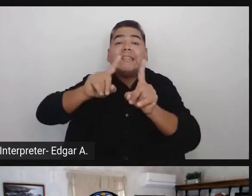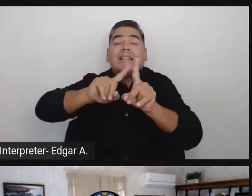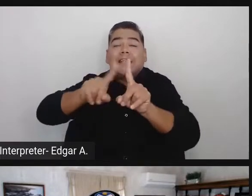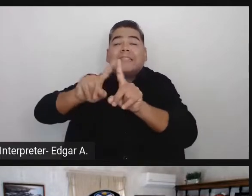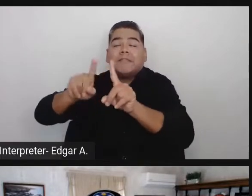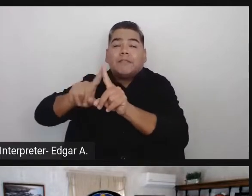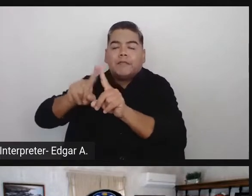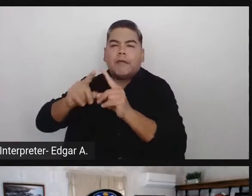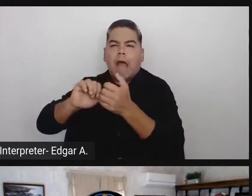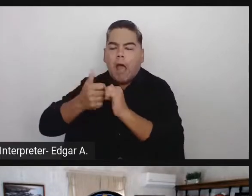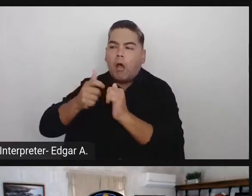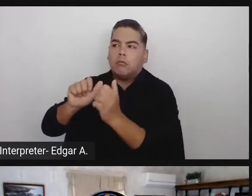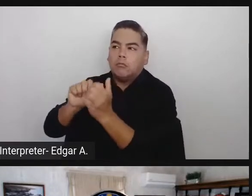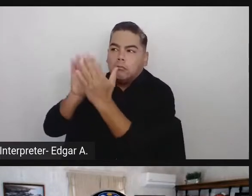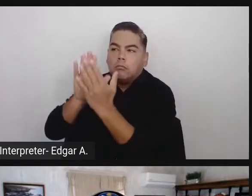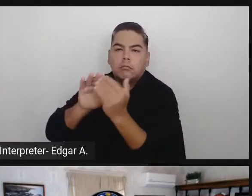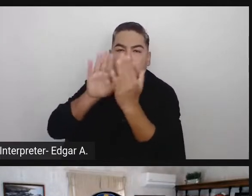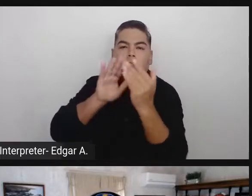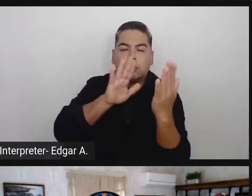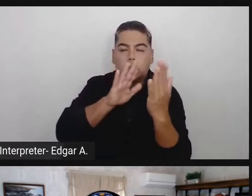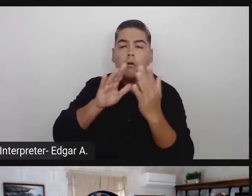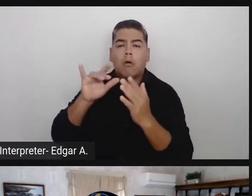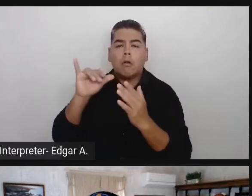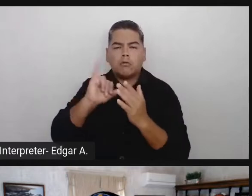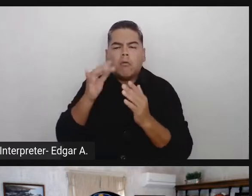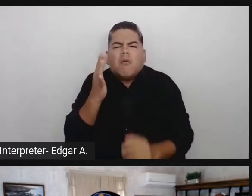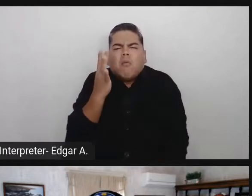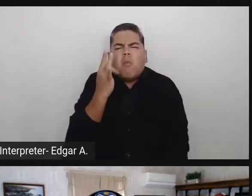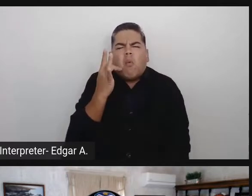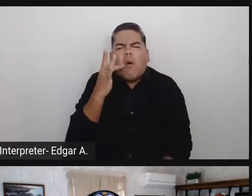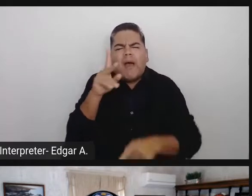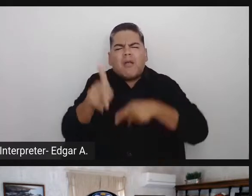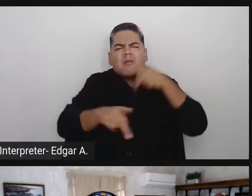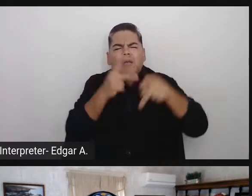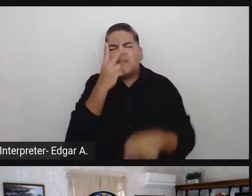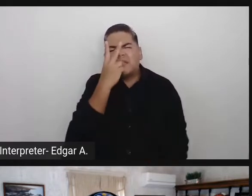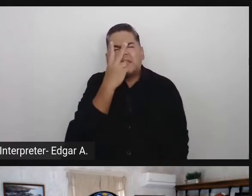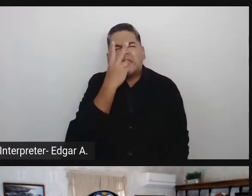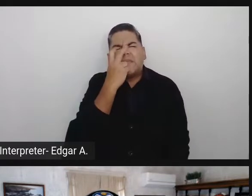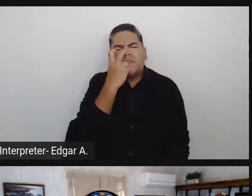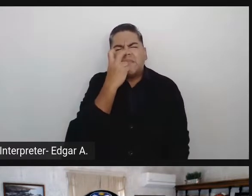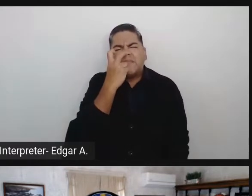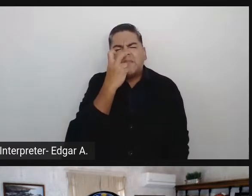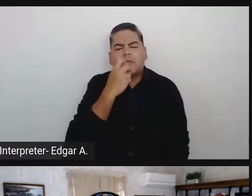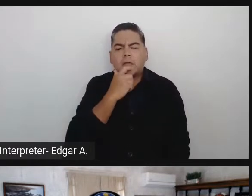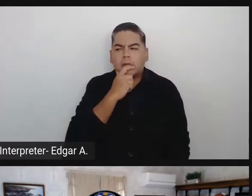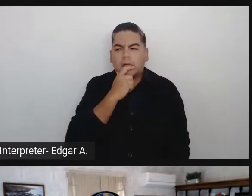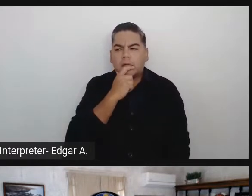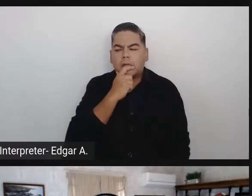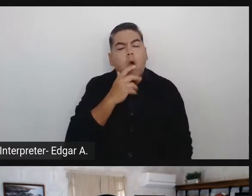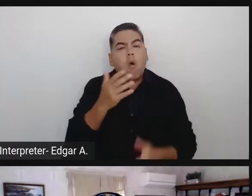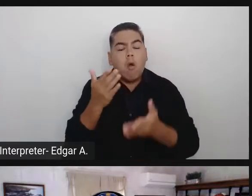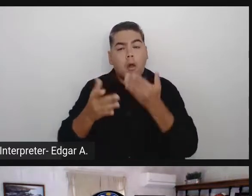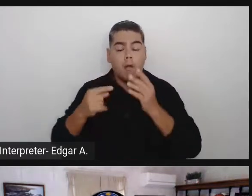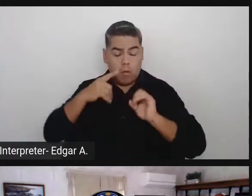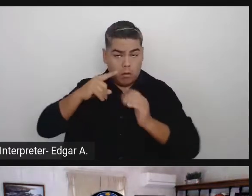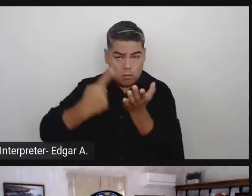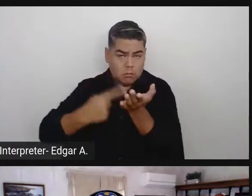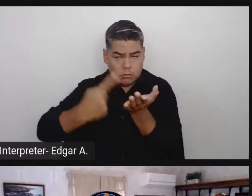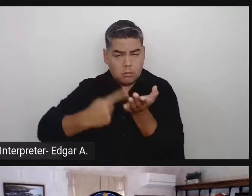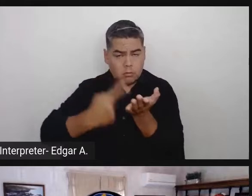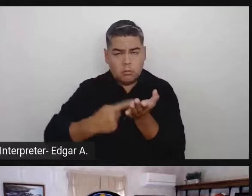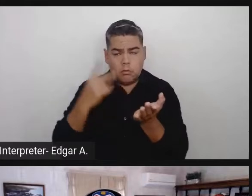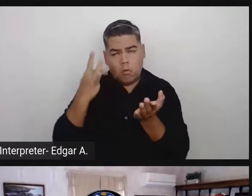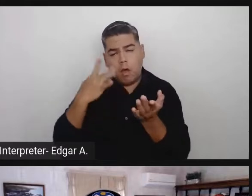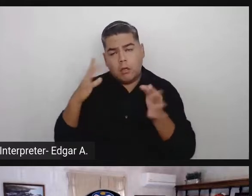but also talk about why clients are skeptical and also dig into why you might actually need to